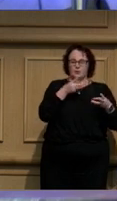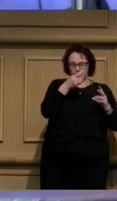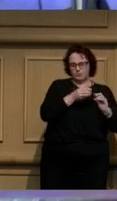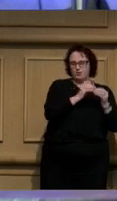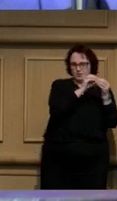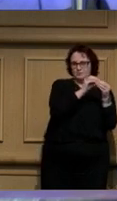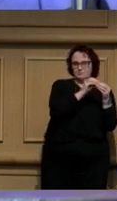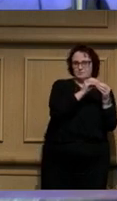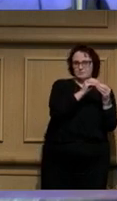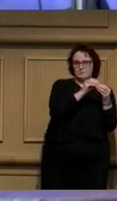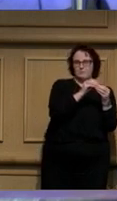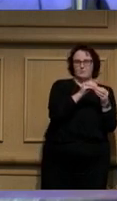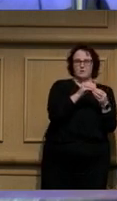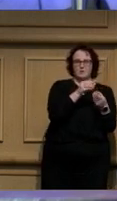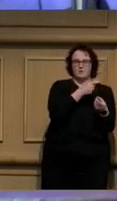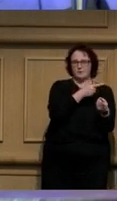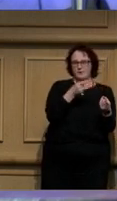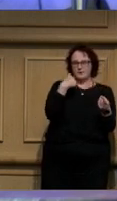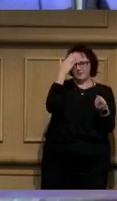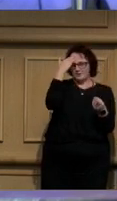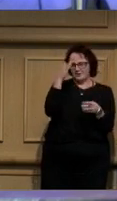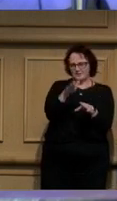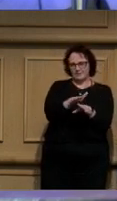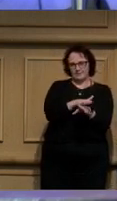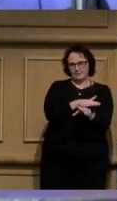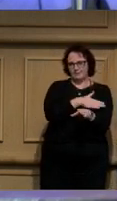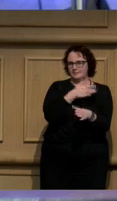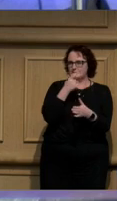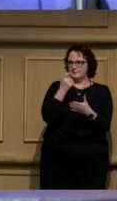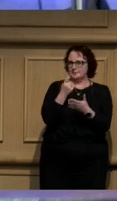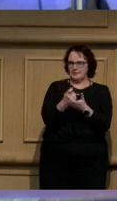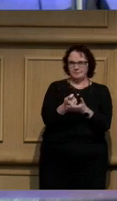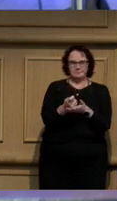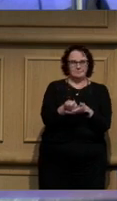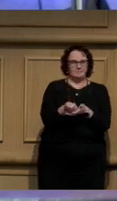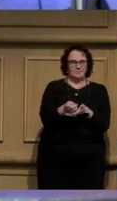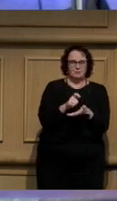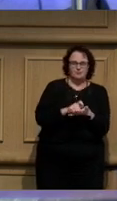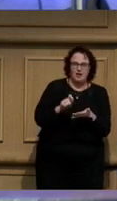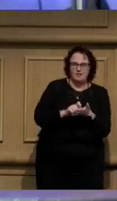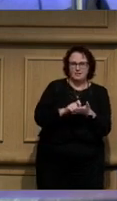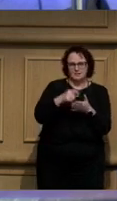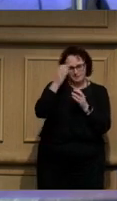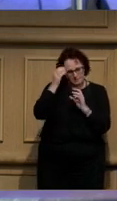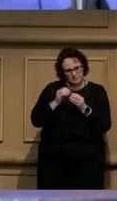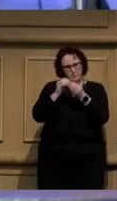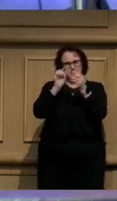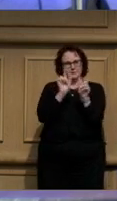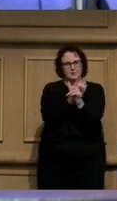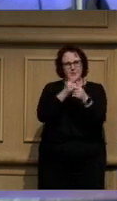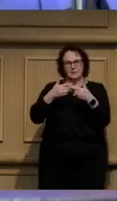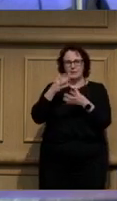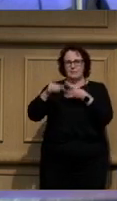all know it takes a very, very long time to write, compose, paint, make a film,